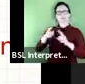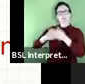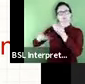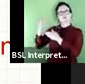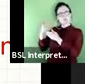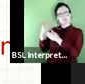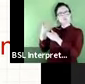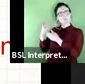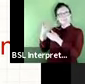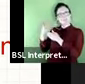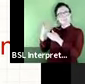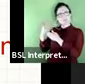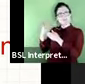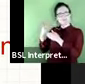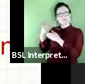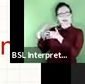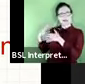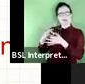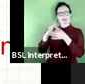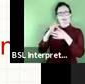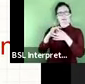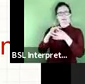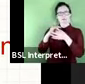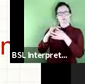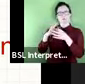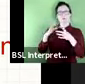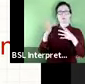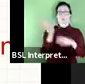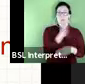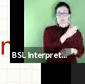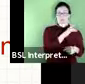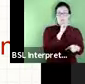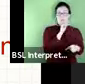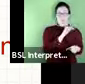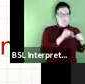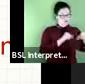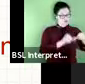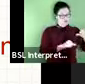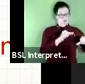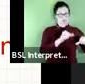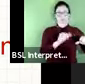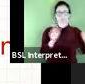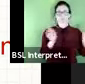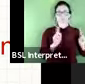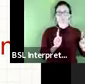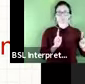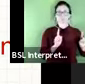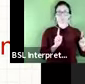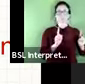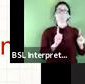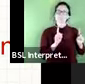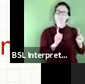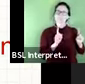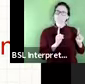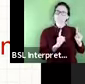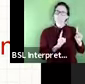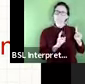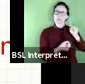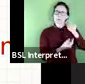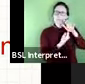countries. In Western countries, the process is characterized by